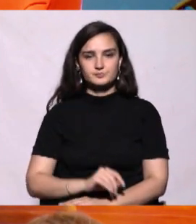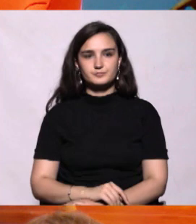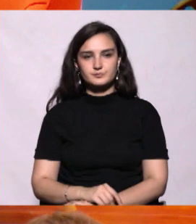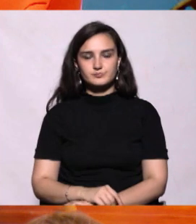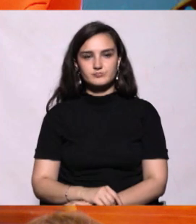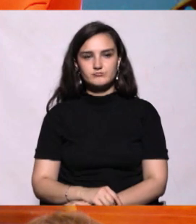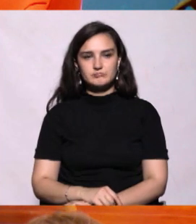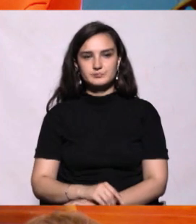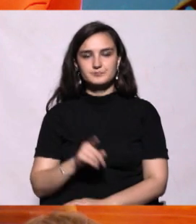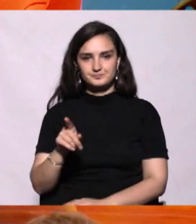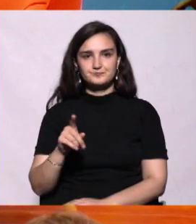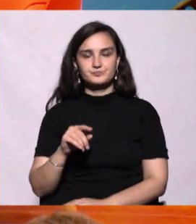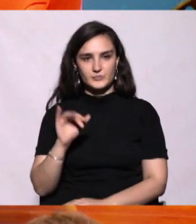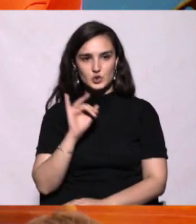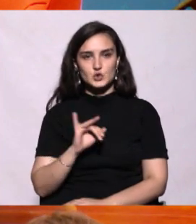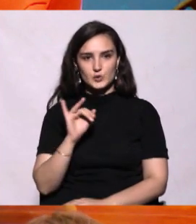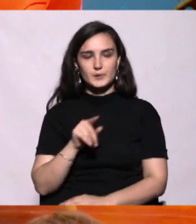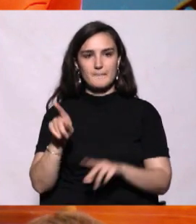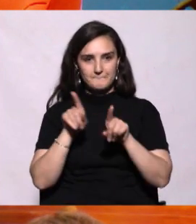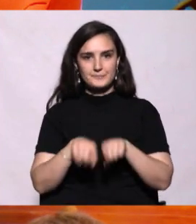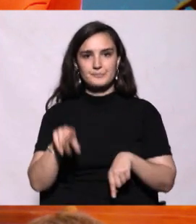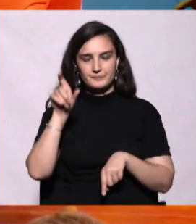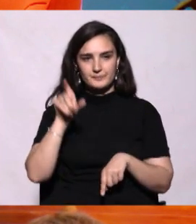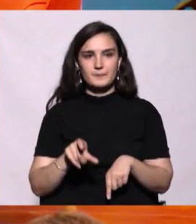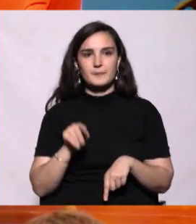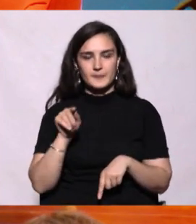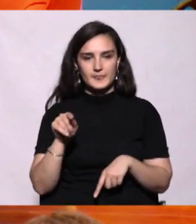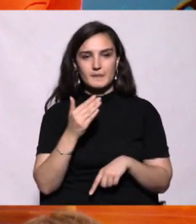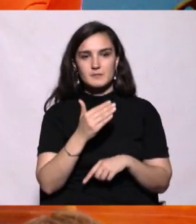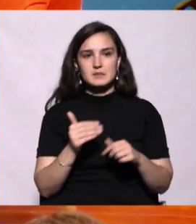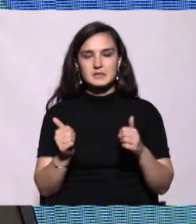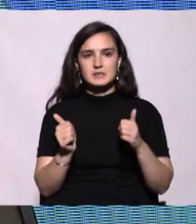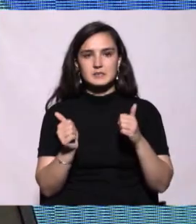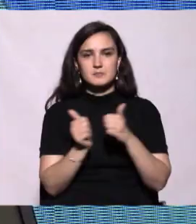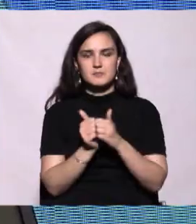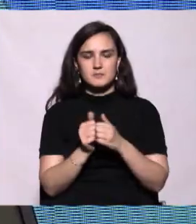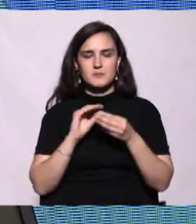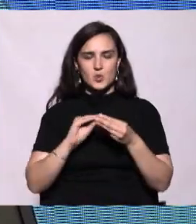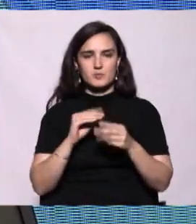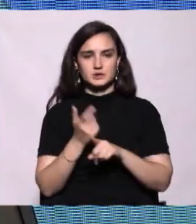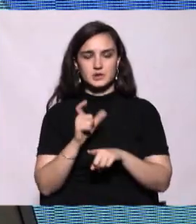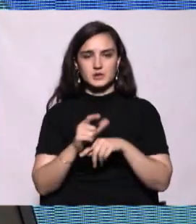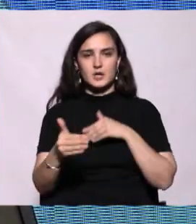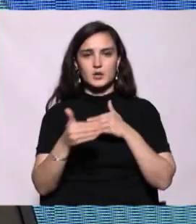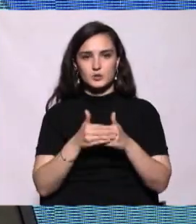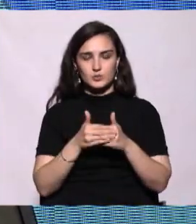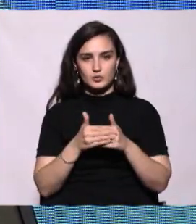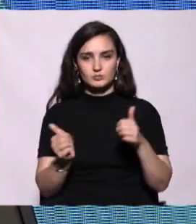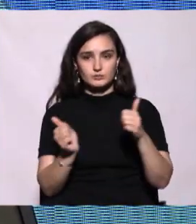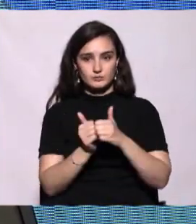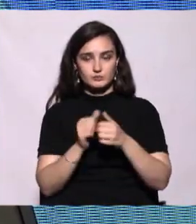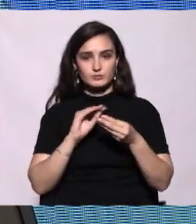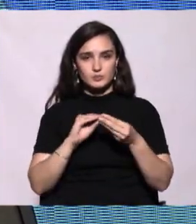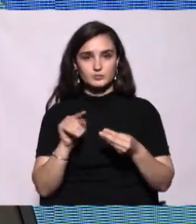And he is the narrator of the story. He is also Holmes's closest friend. Dr. John